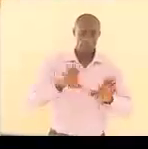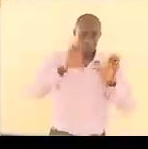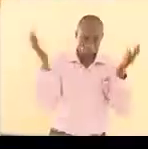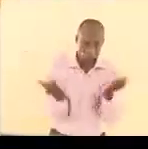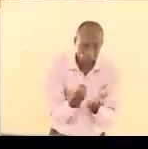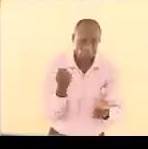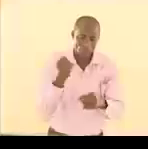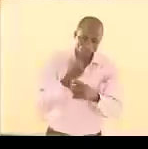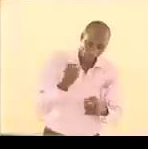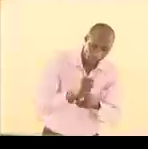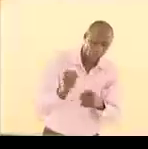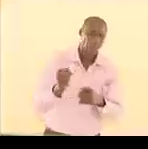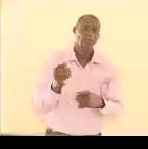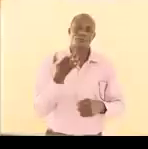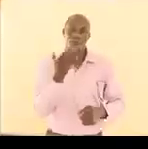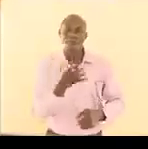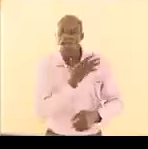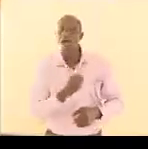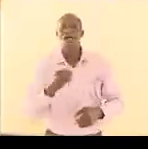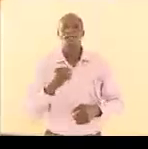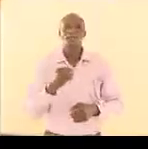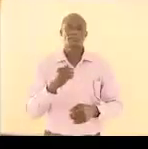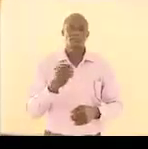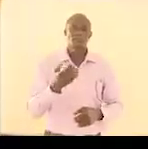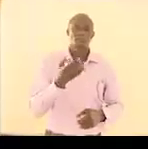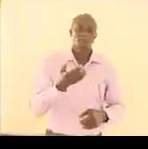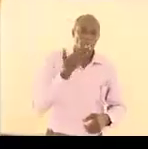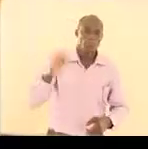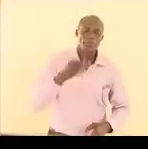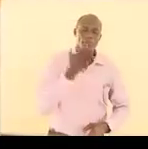shared fortune and misfortune.